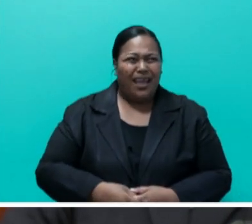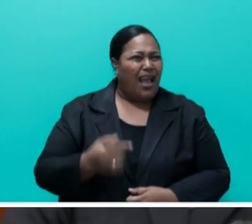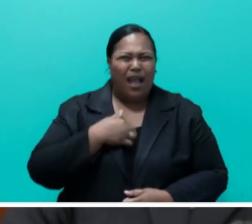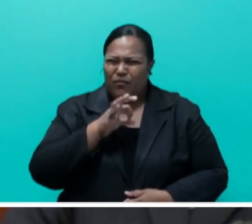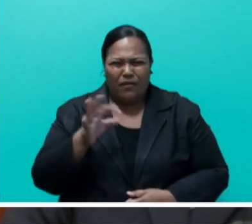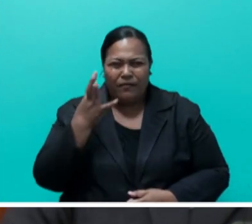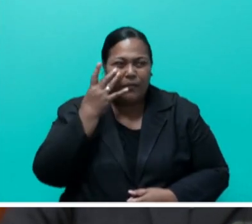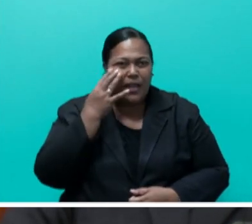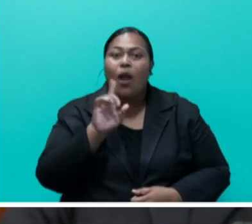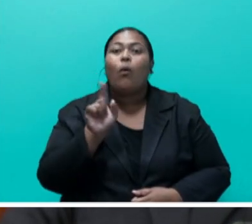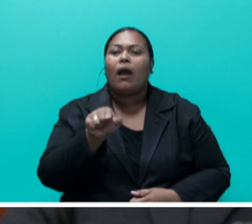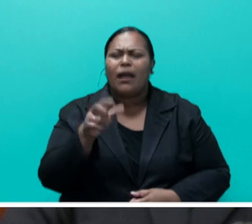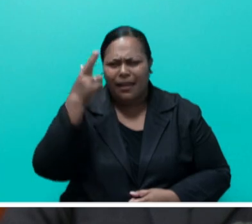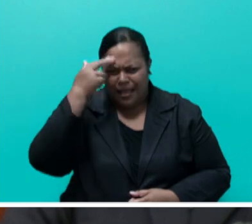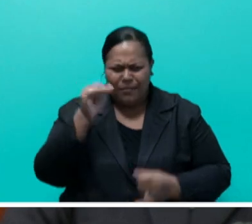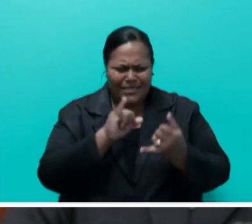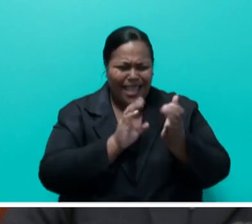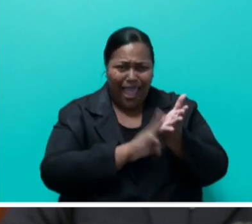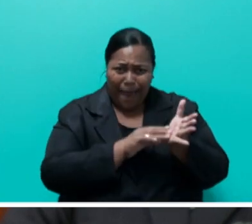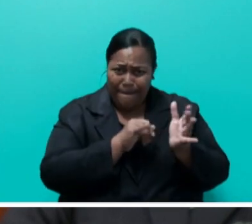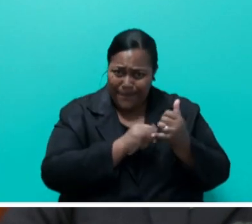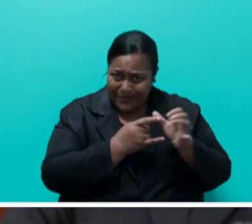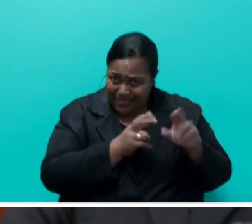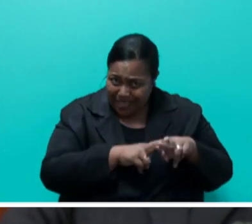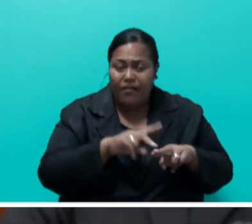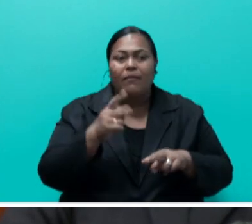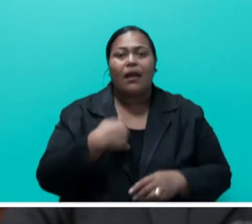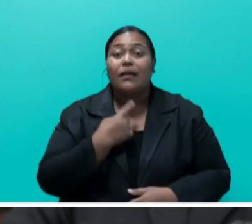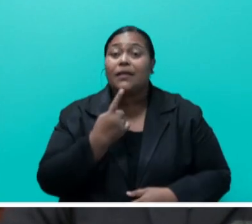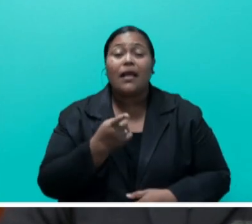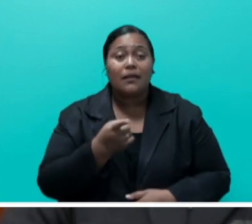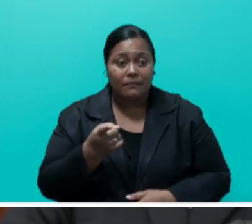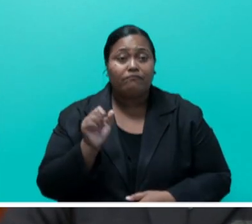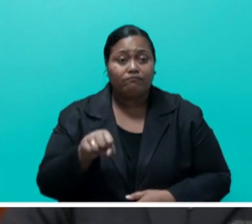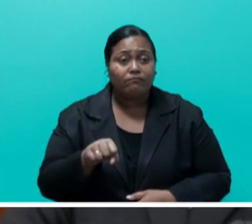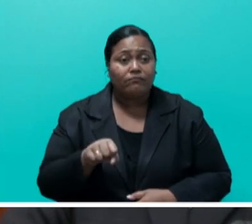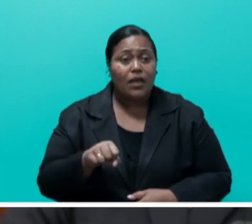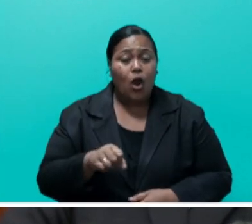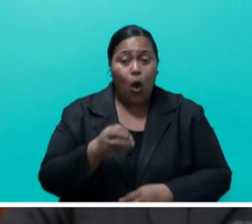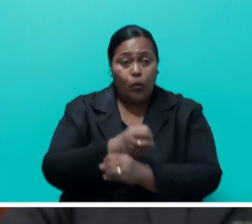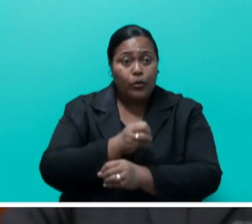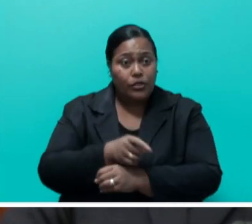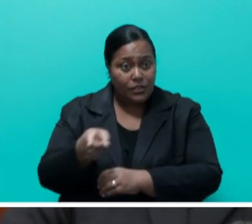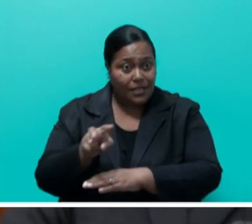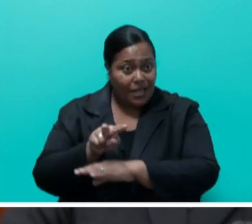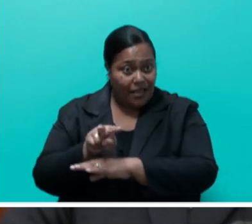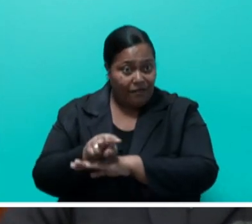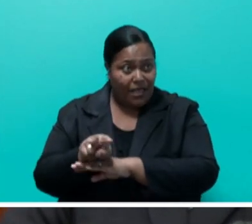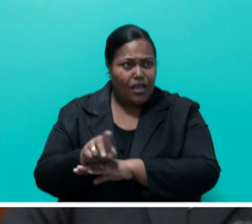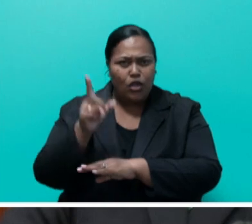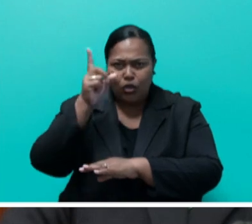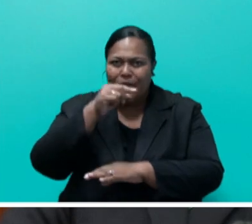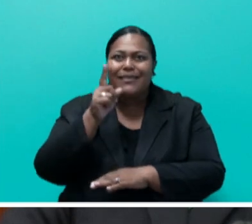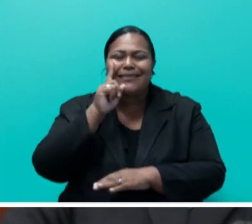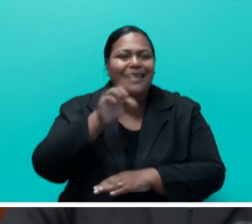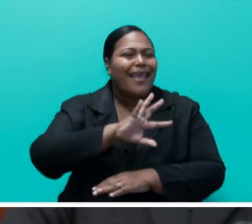that asset that's with MSEF, but I can tell you for sure, with the operations room down in the Navy, you can see every boat out there in